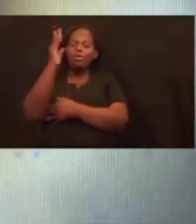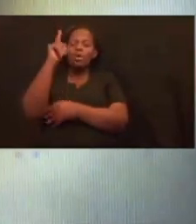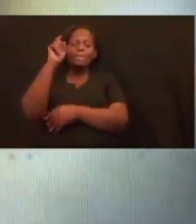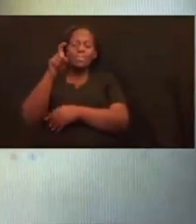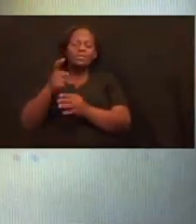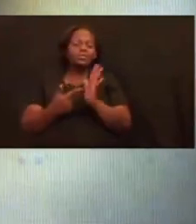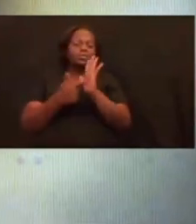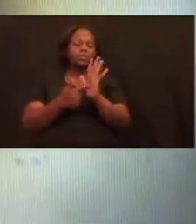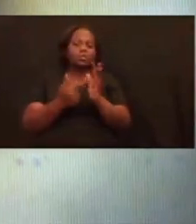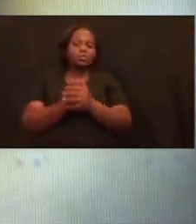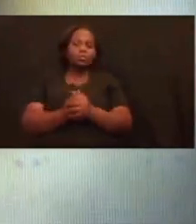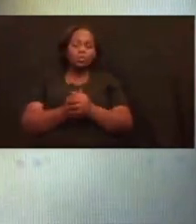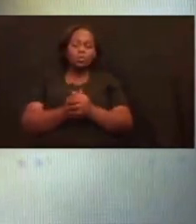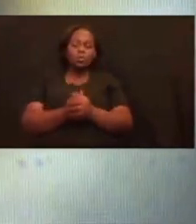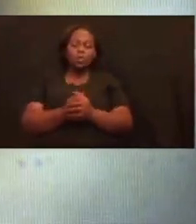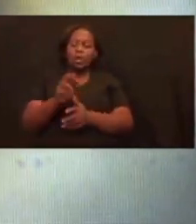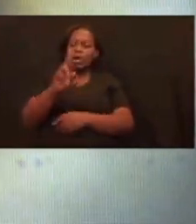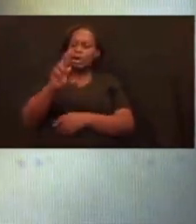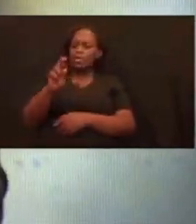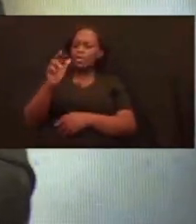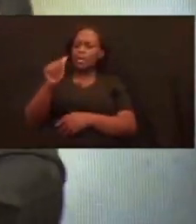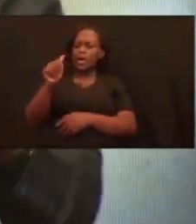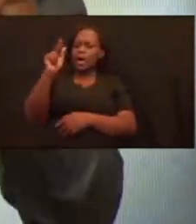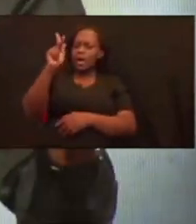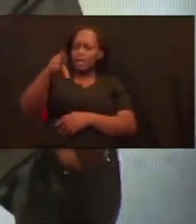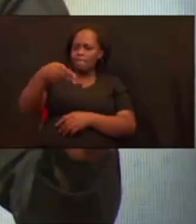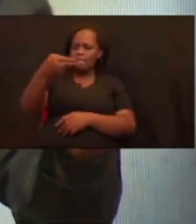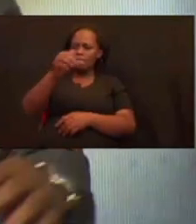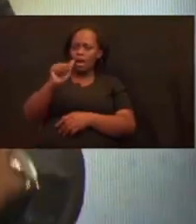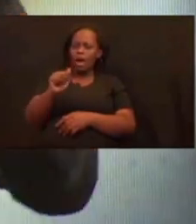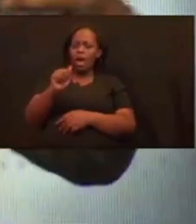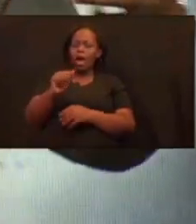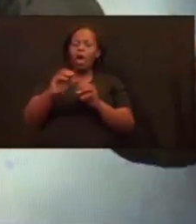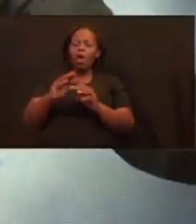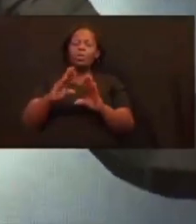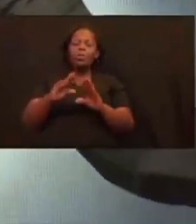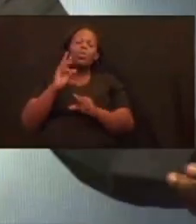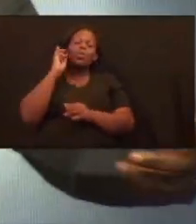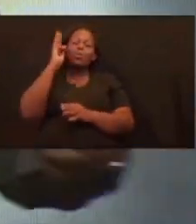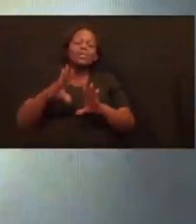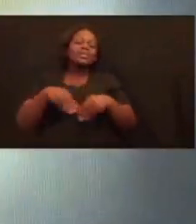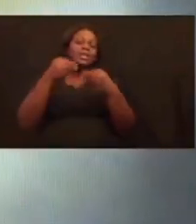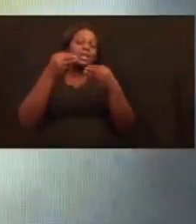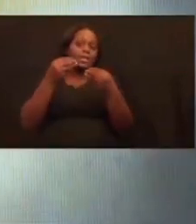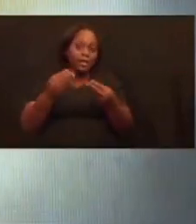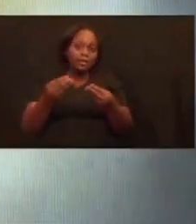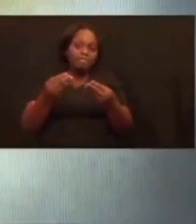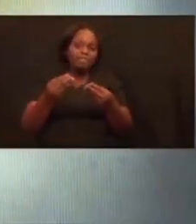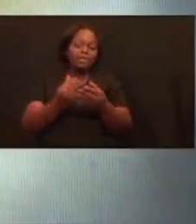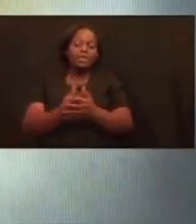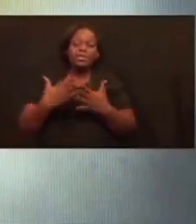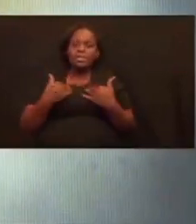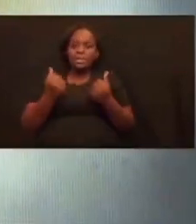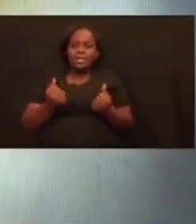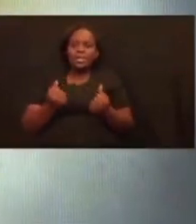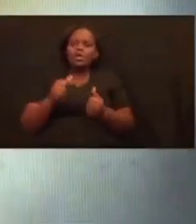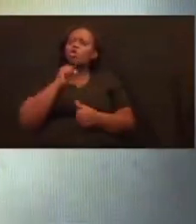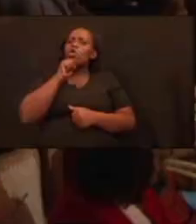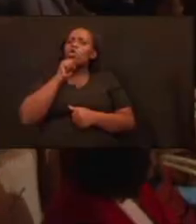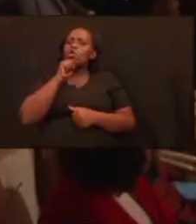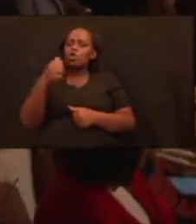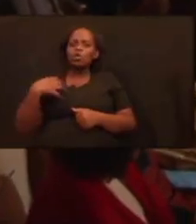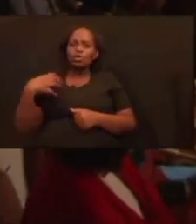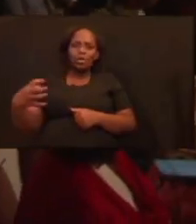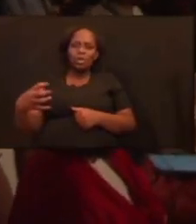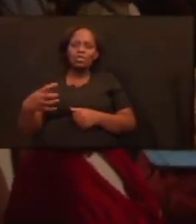Rapha will bring you healing, not prosperity. Jireh will bring you prosperity, not healing. Are we together? So